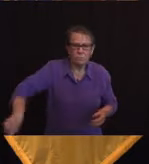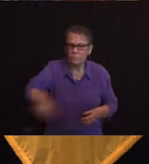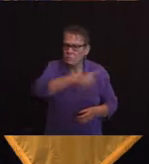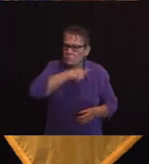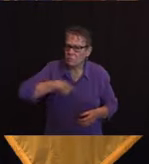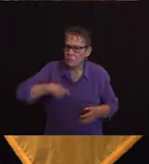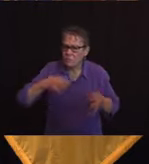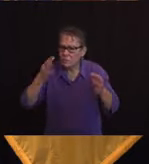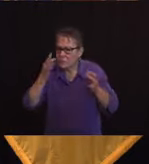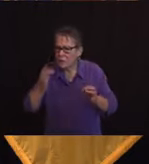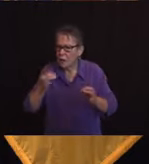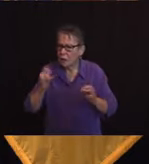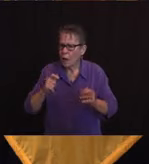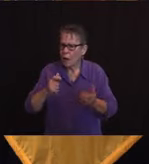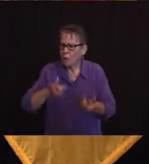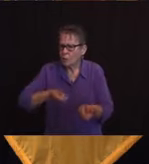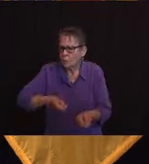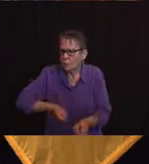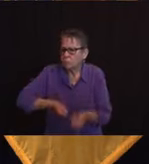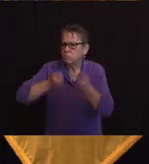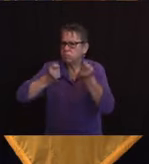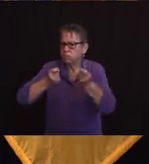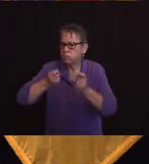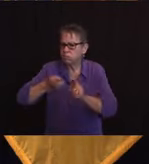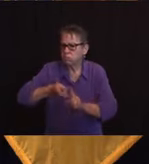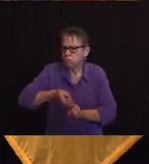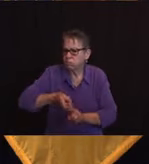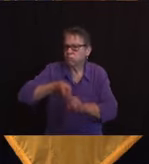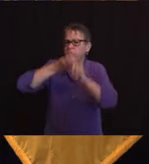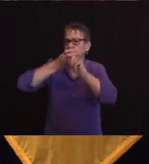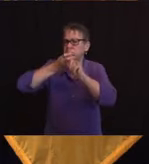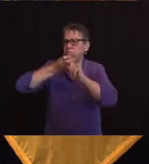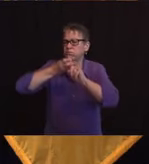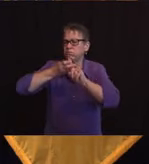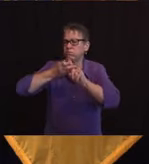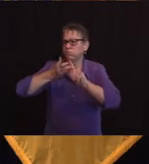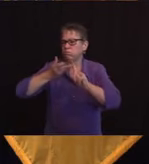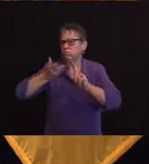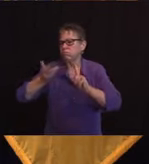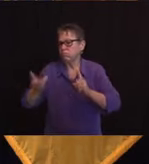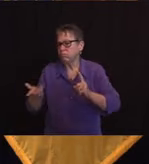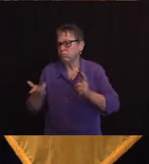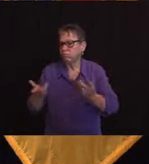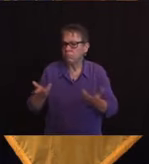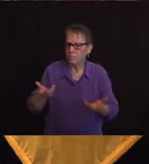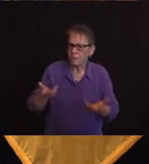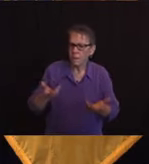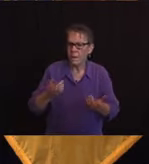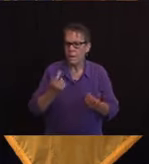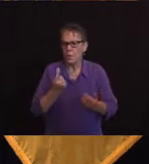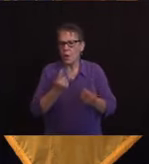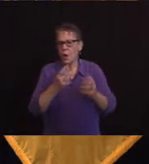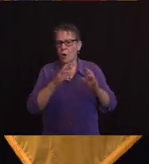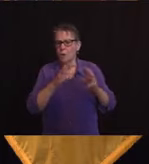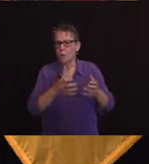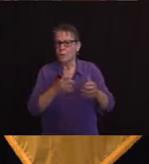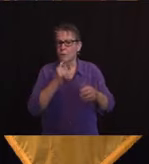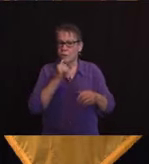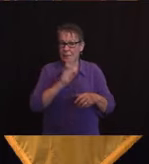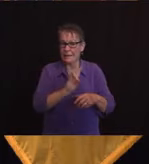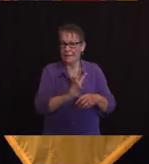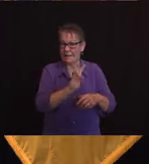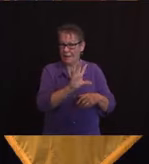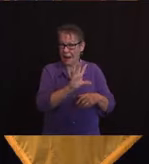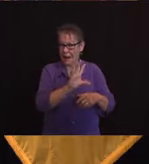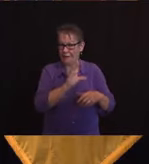And the one that comes to mind is the 75 years and up, where the numbers, did you mention it today, or it may be